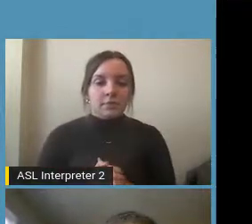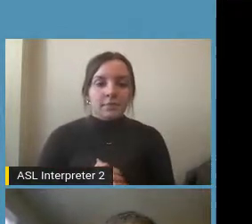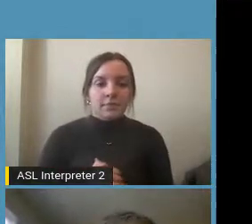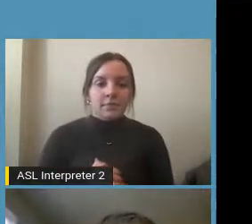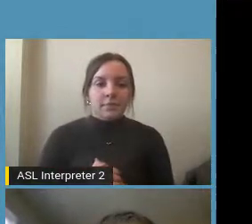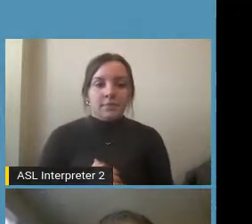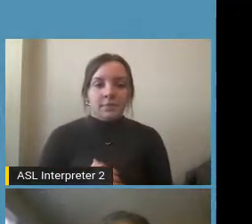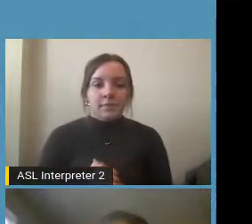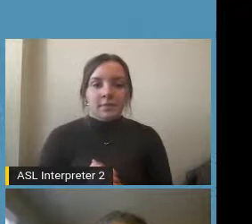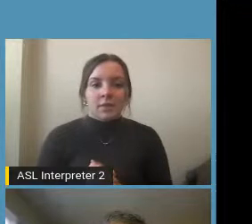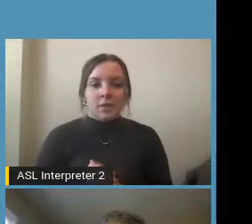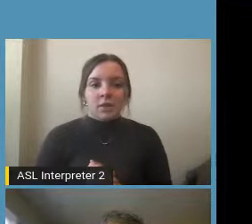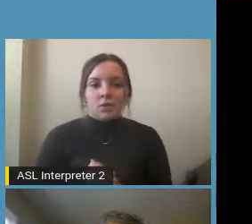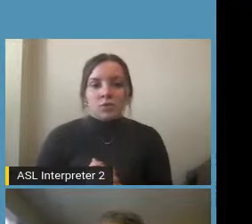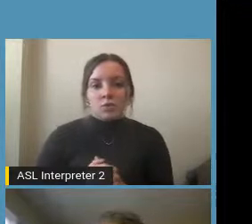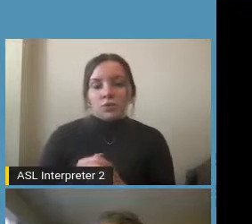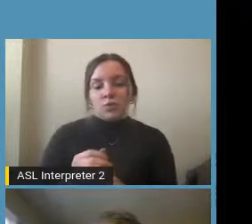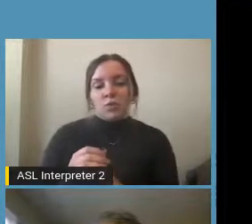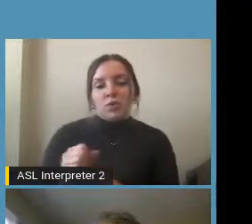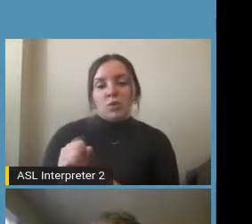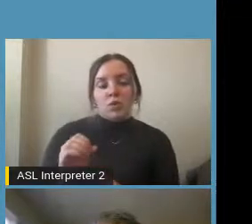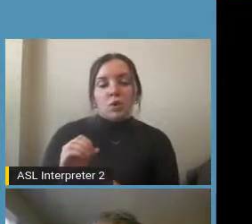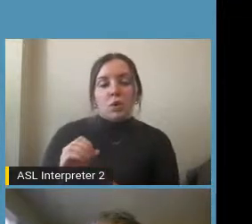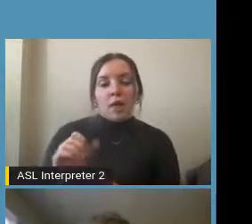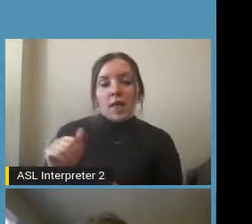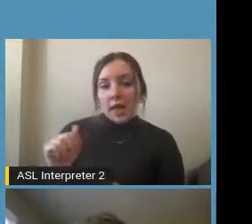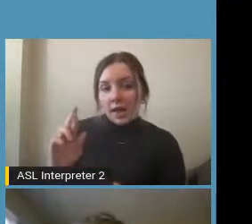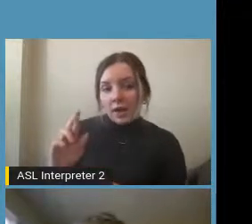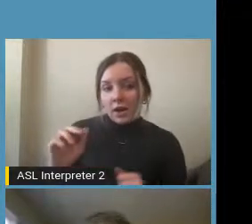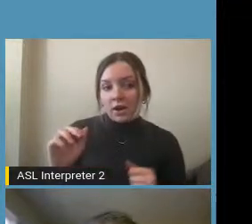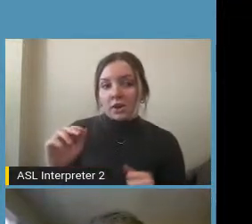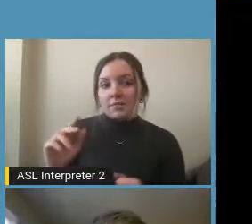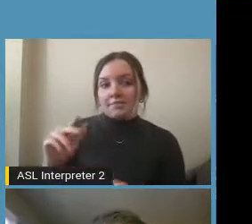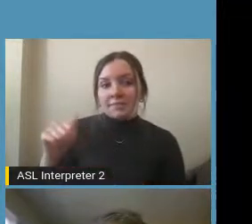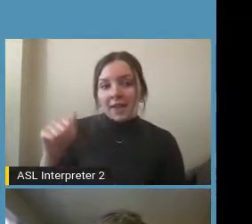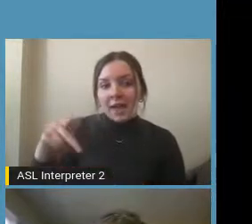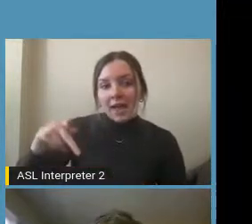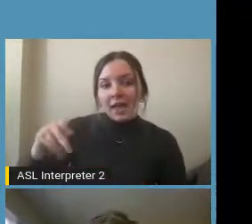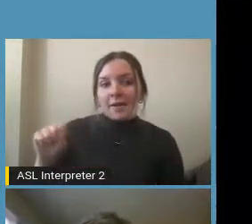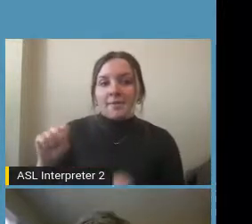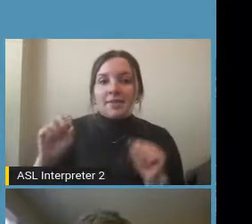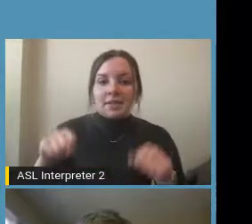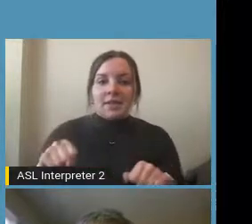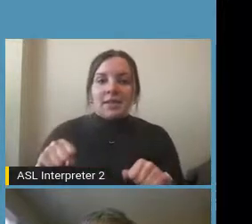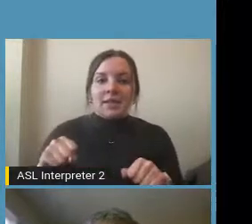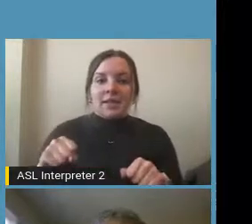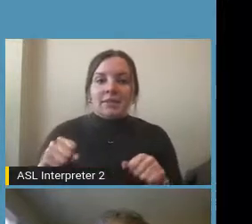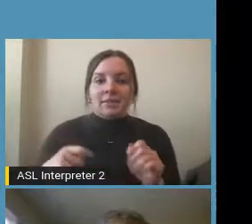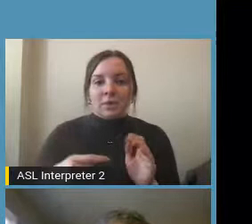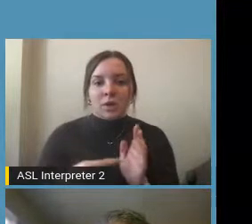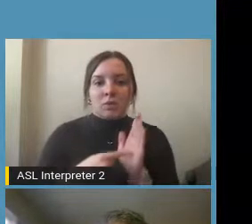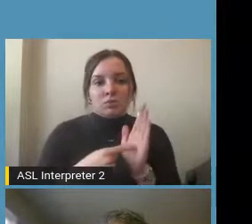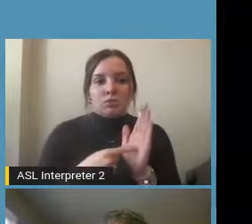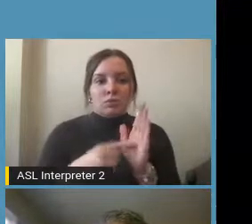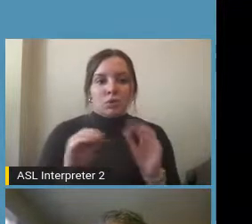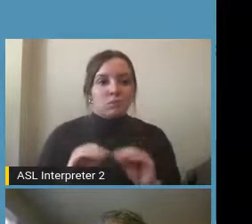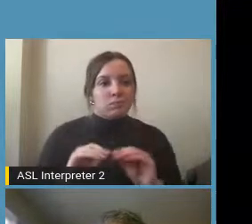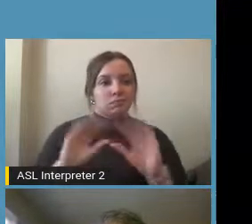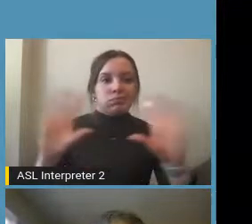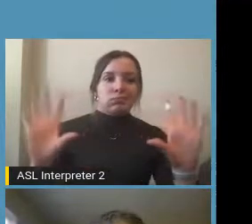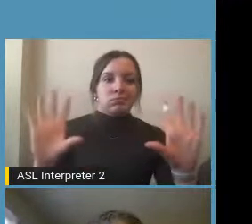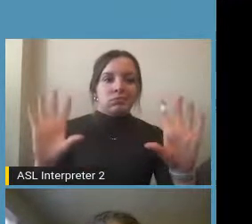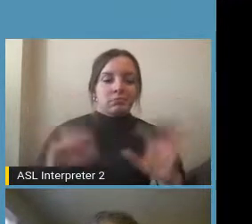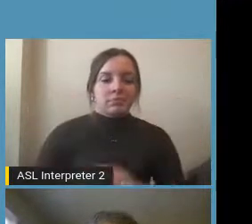apps can provide higher and higher resolution. Verizon's working on that with Smithsonian right now, and they have